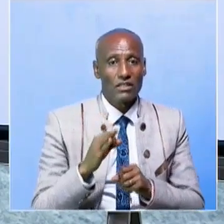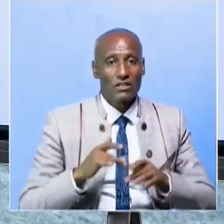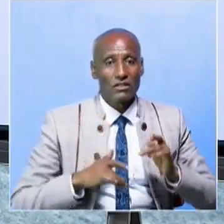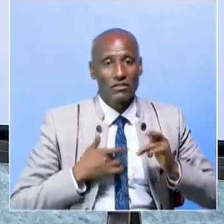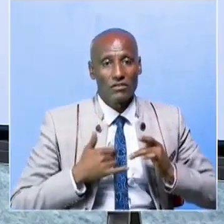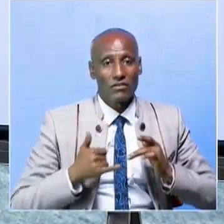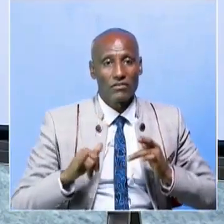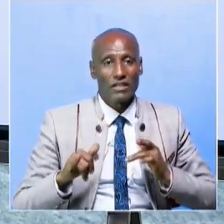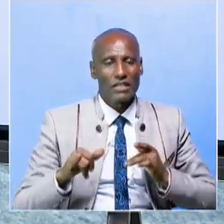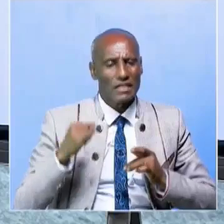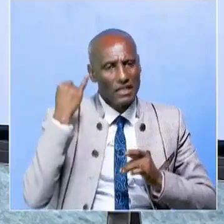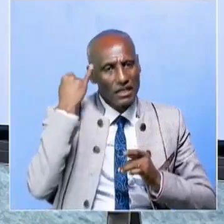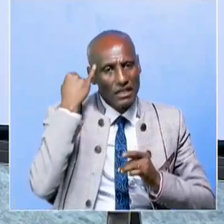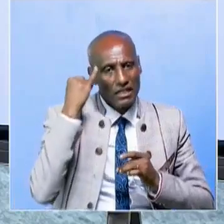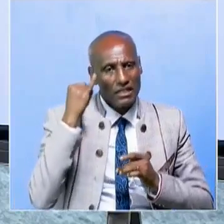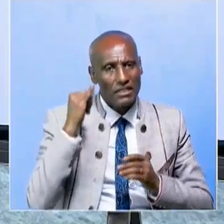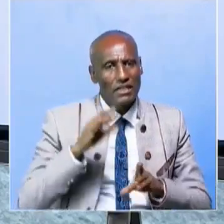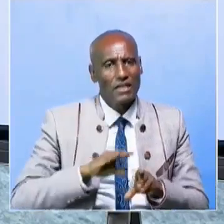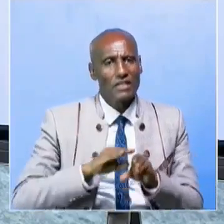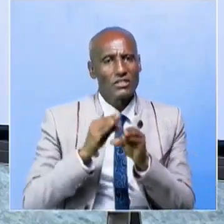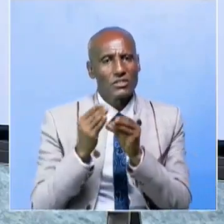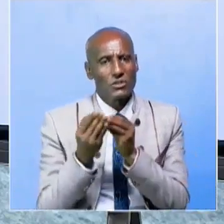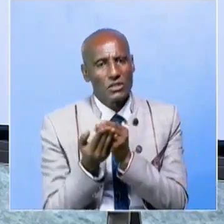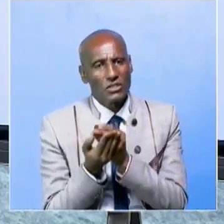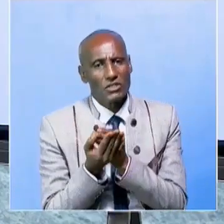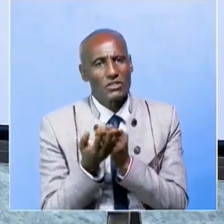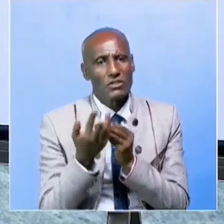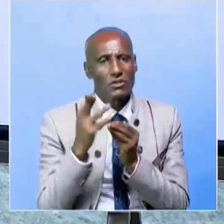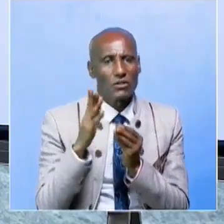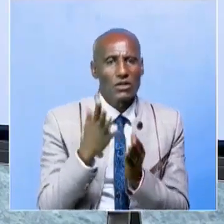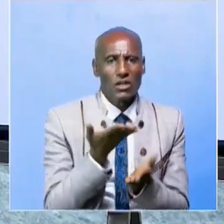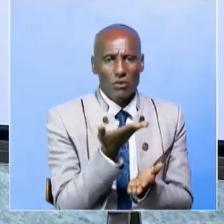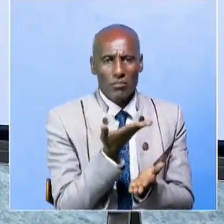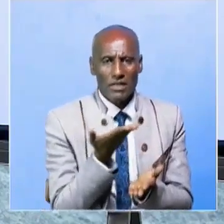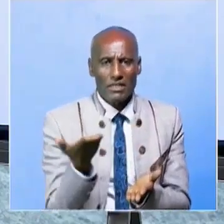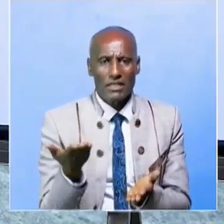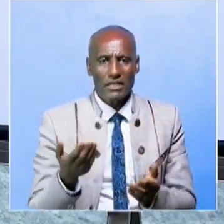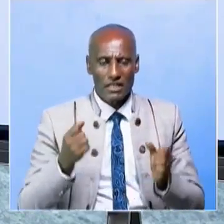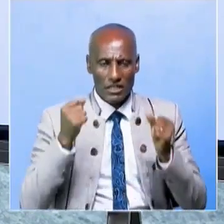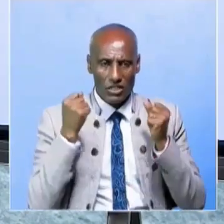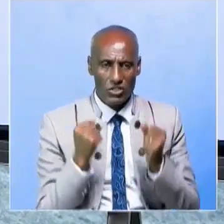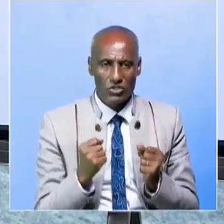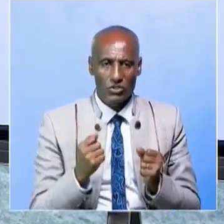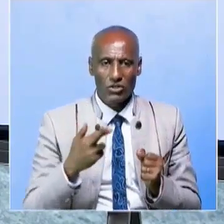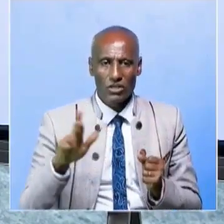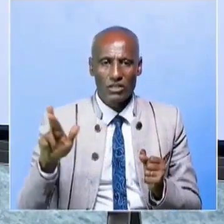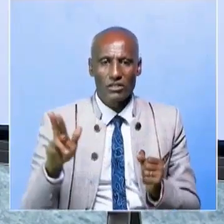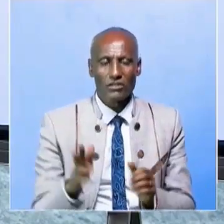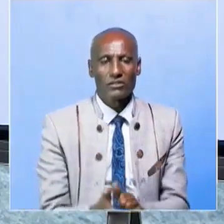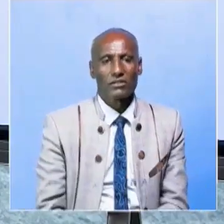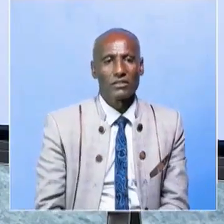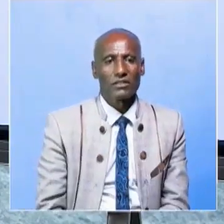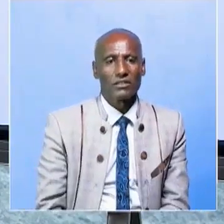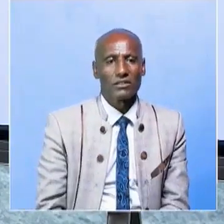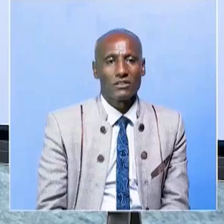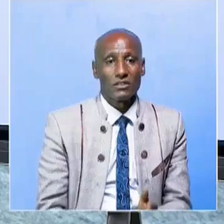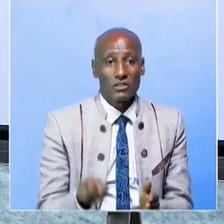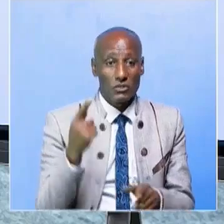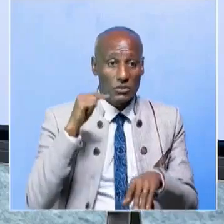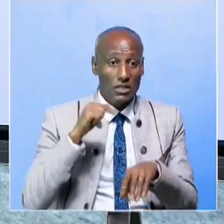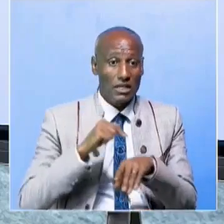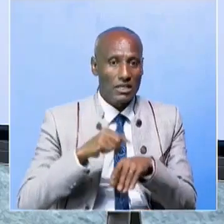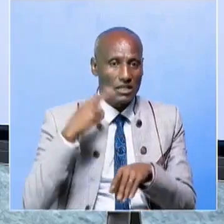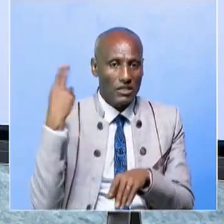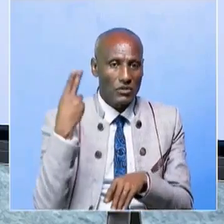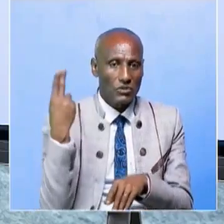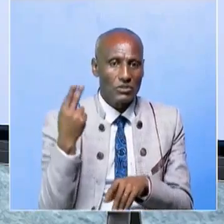feeling, an idea, a situation, or a material stronger. It's usually used